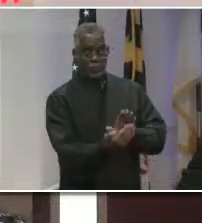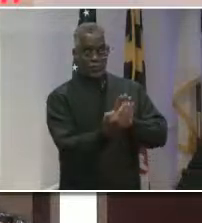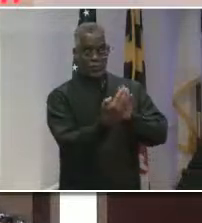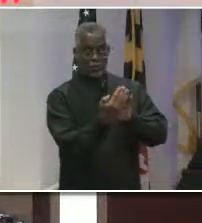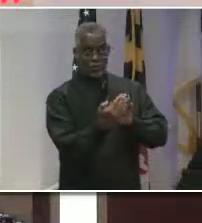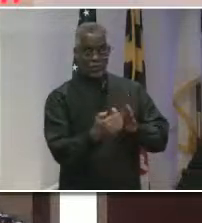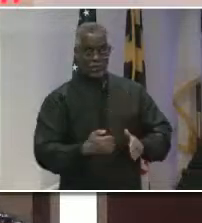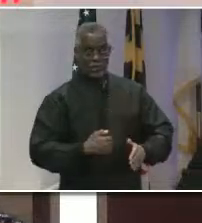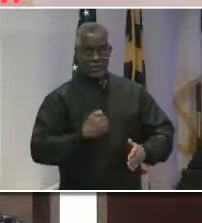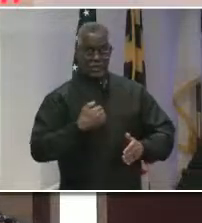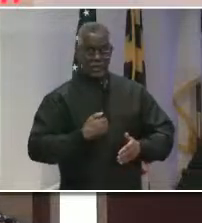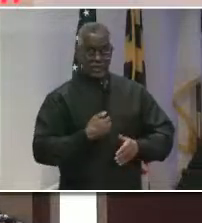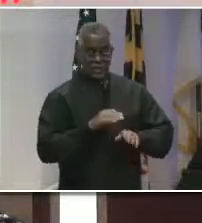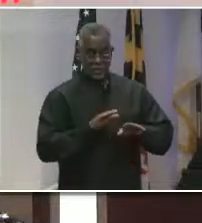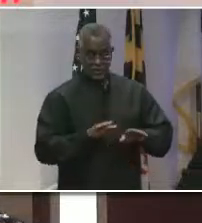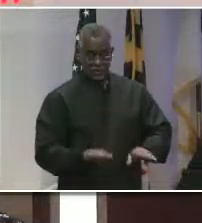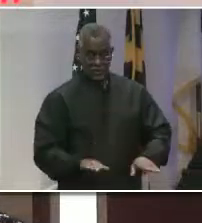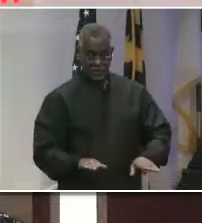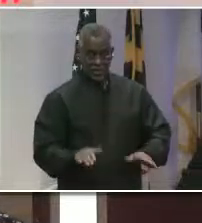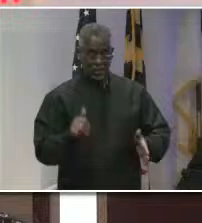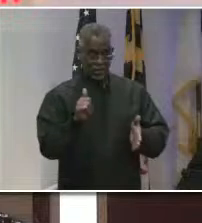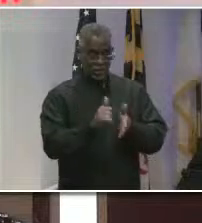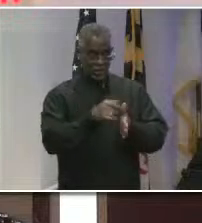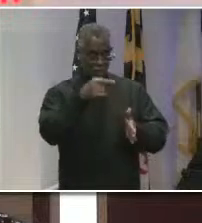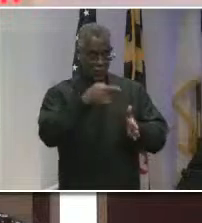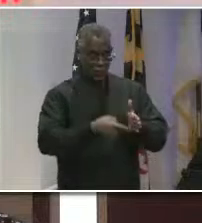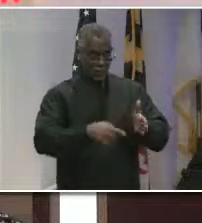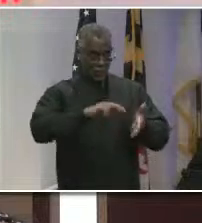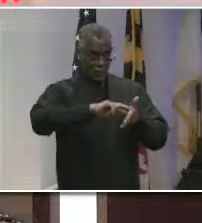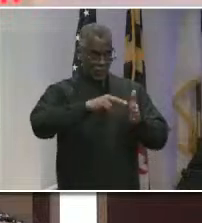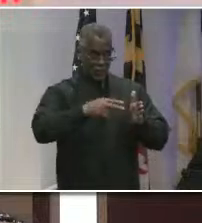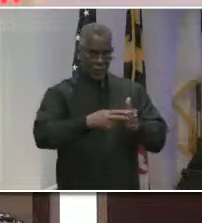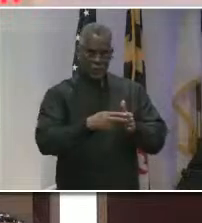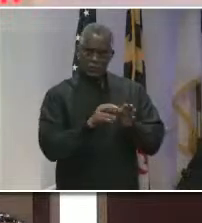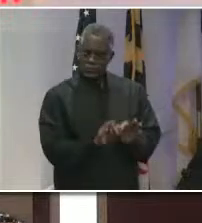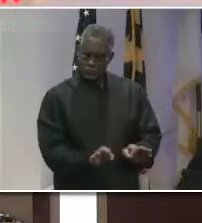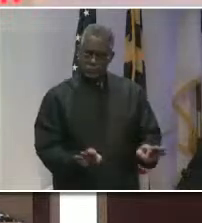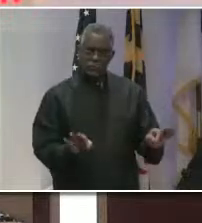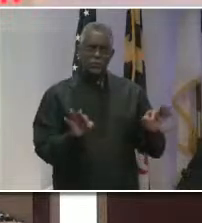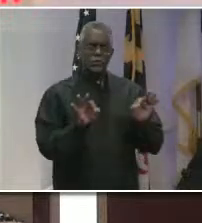man. That's what this means. So we don't take this lightly,